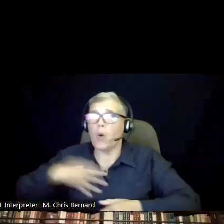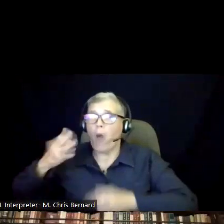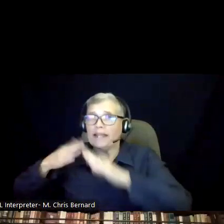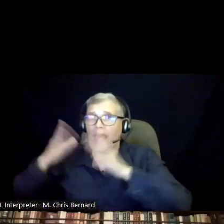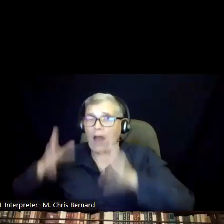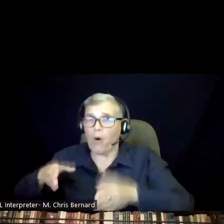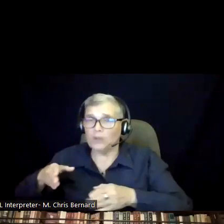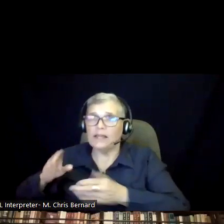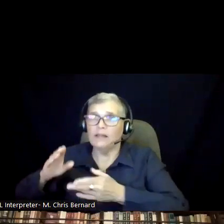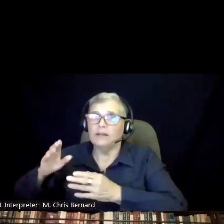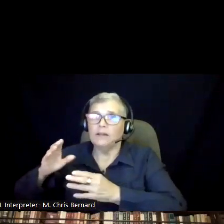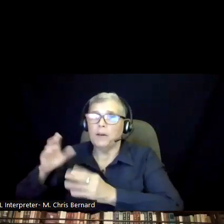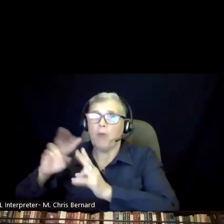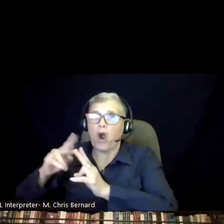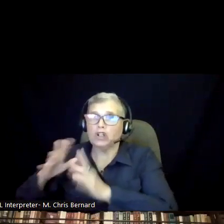Shooting Sports,